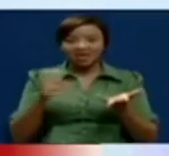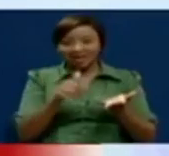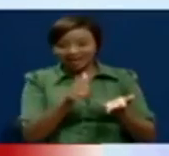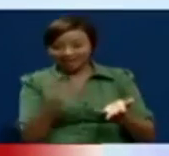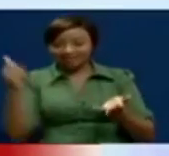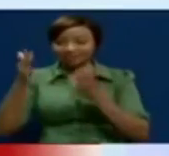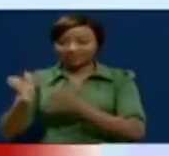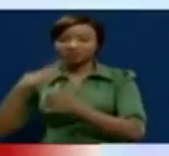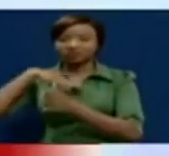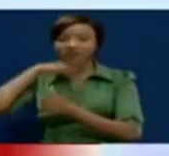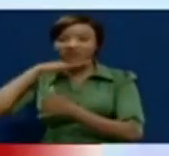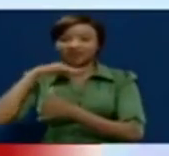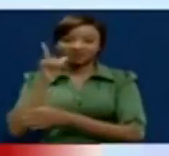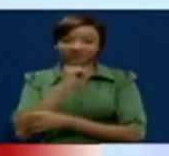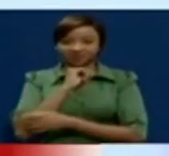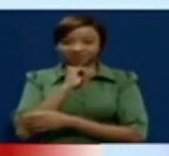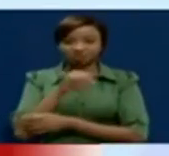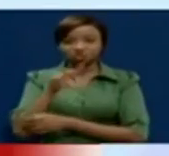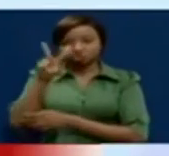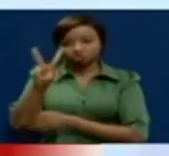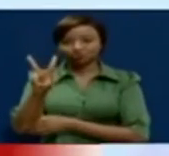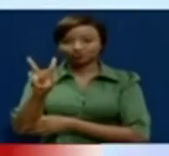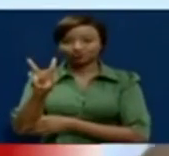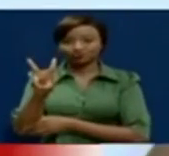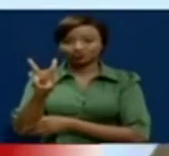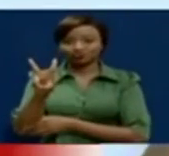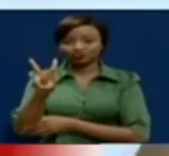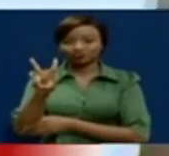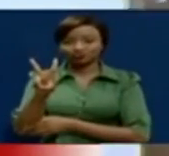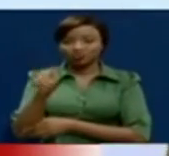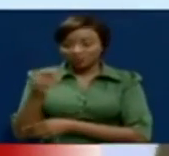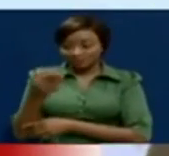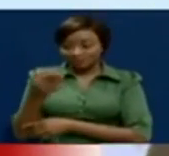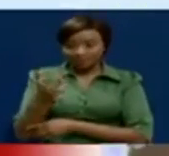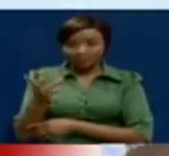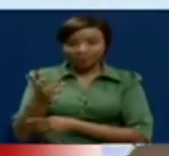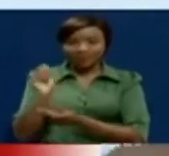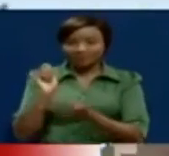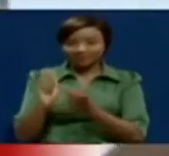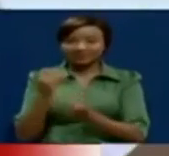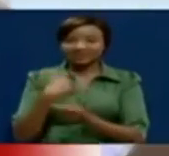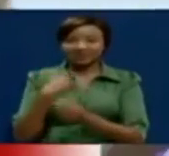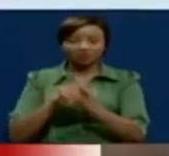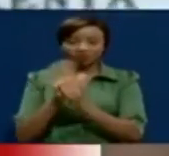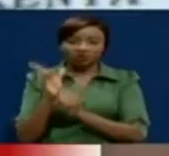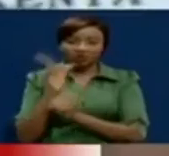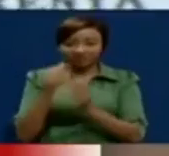additional two patients who were tested positive to the disease.